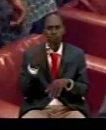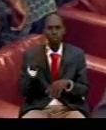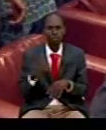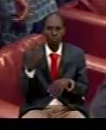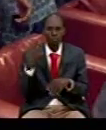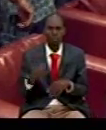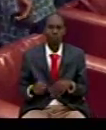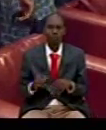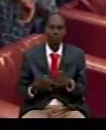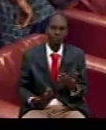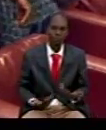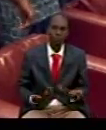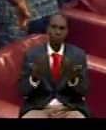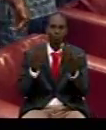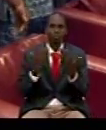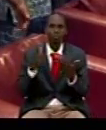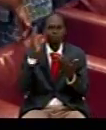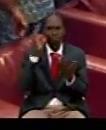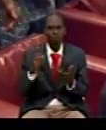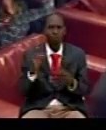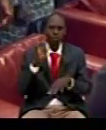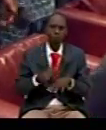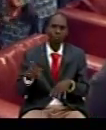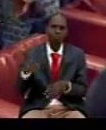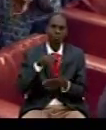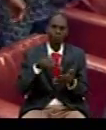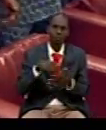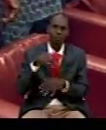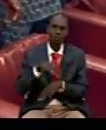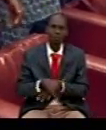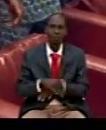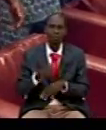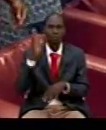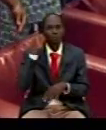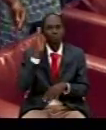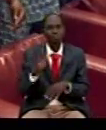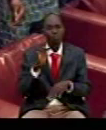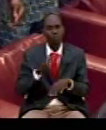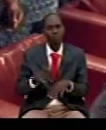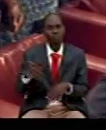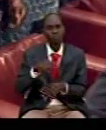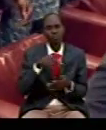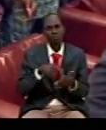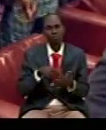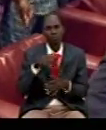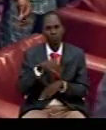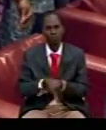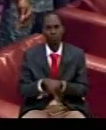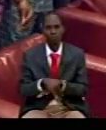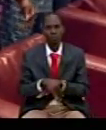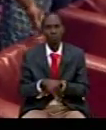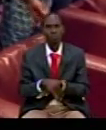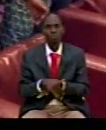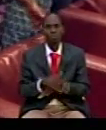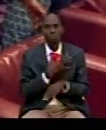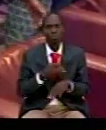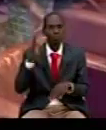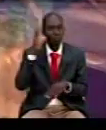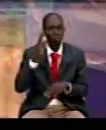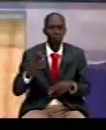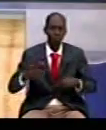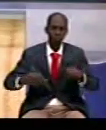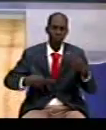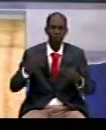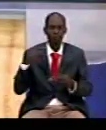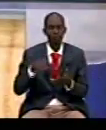fire will refine you tonight. Will reform you tonight, and will revive